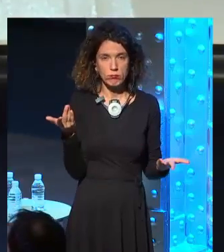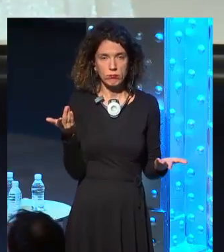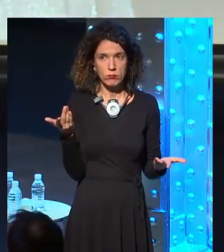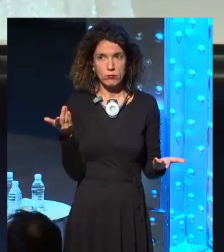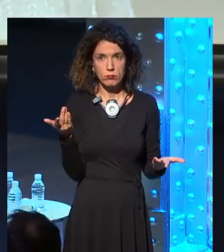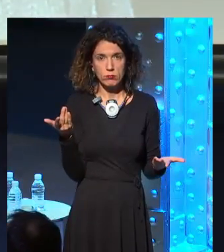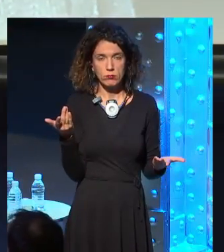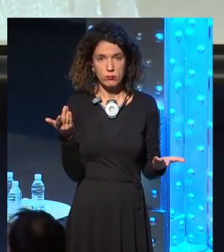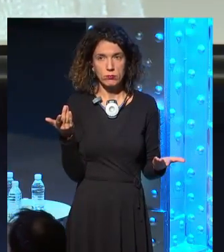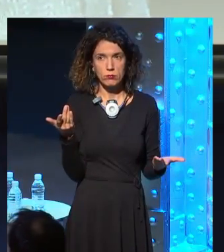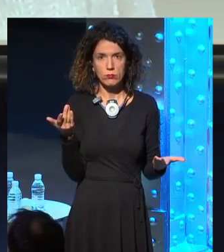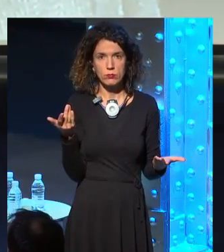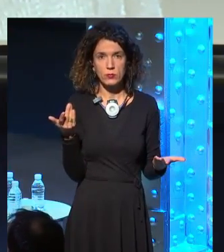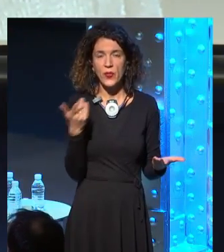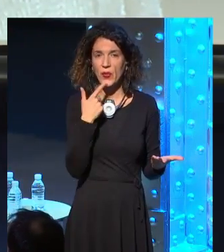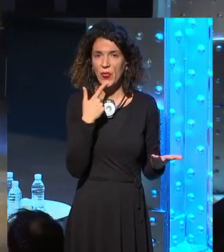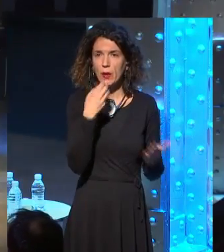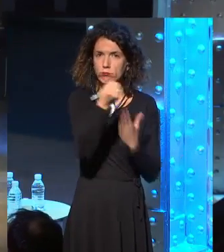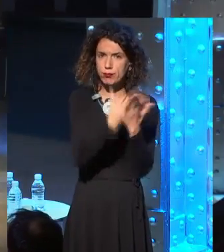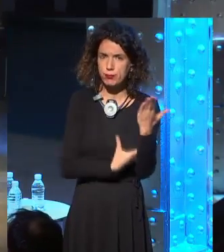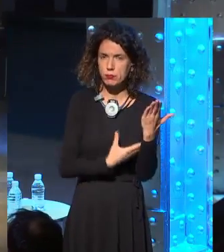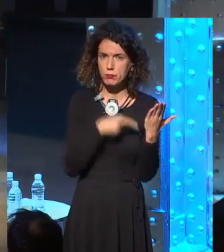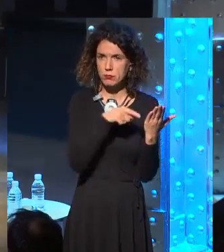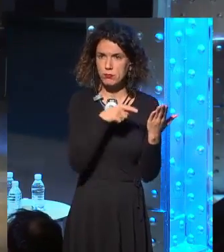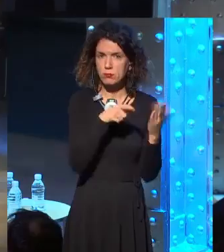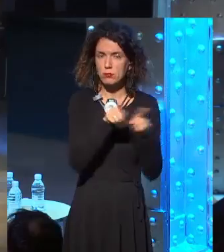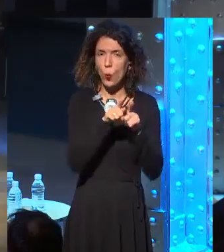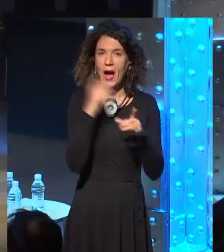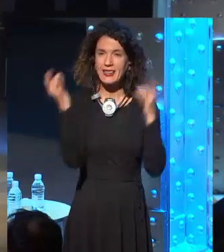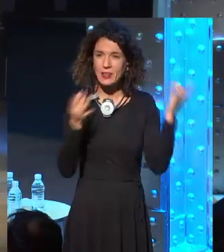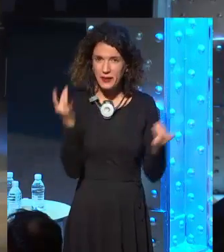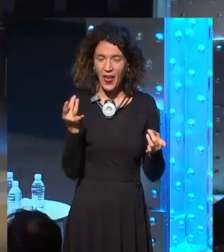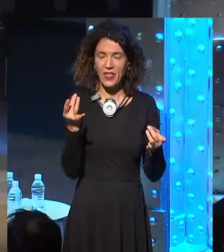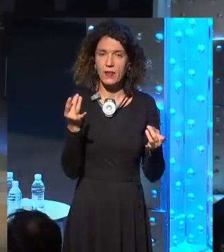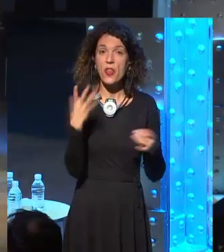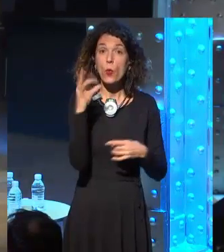listing up the 50 most happiness-inducing activities you could make.